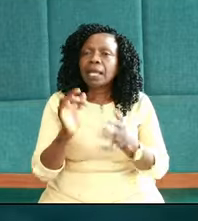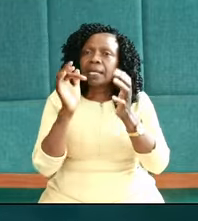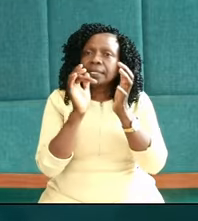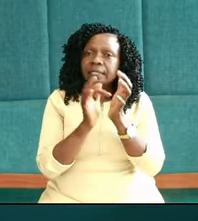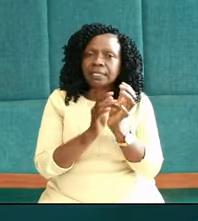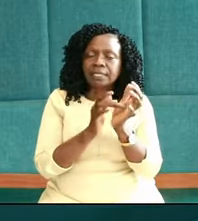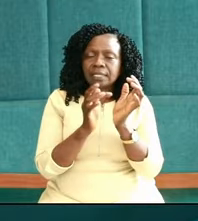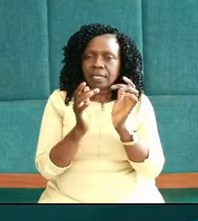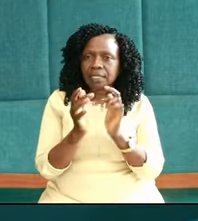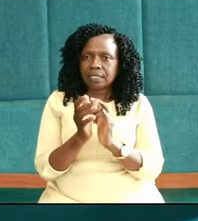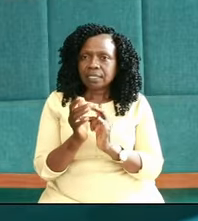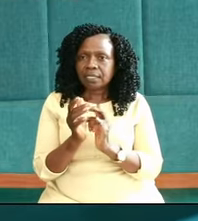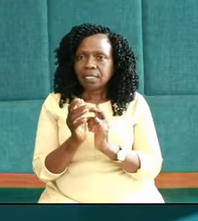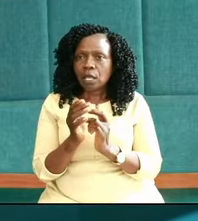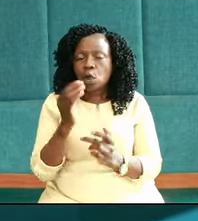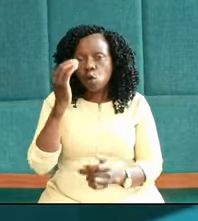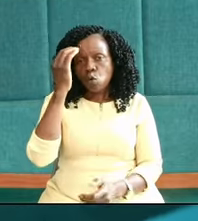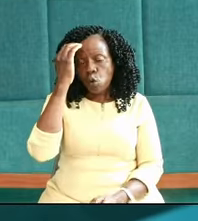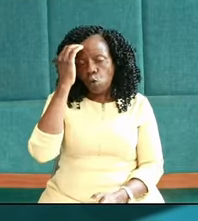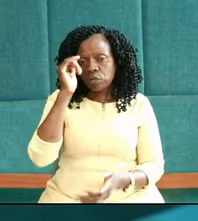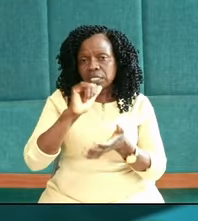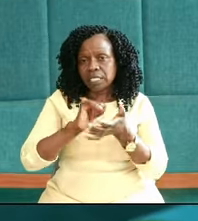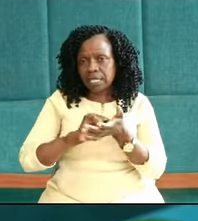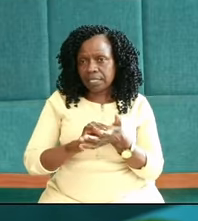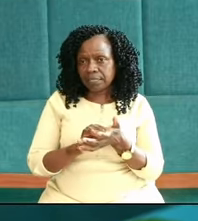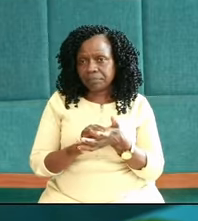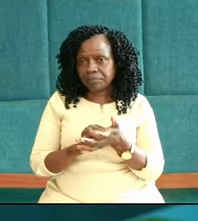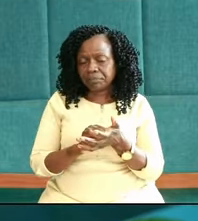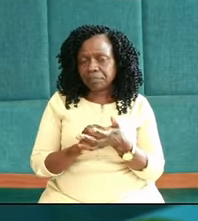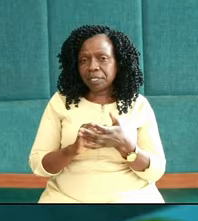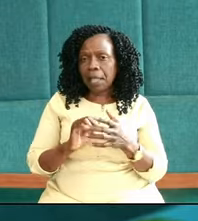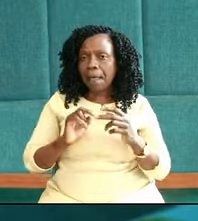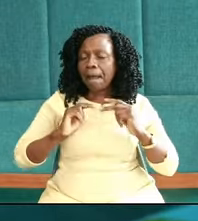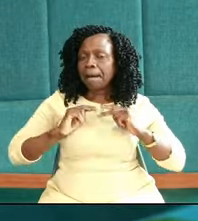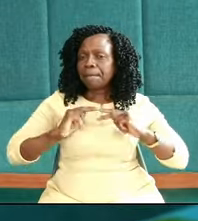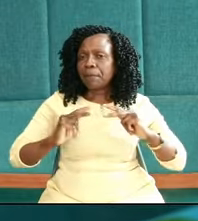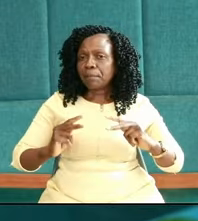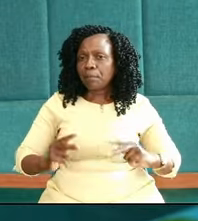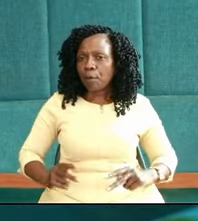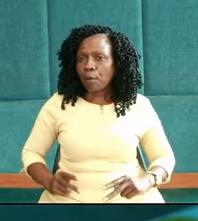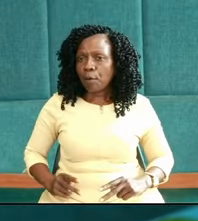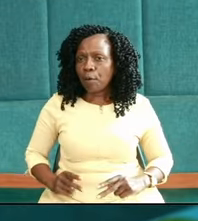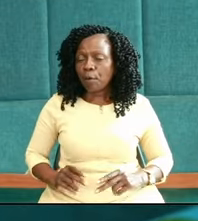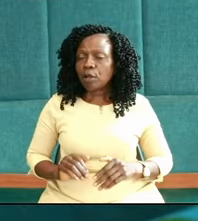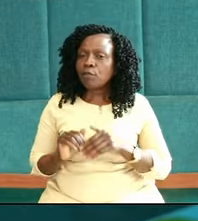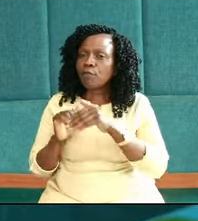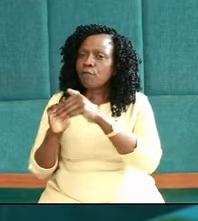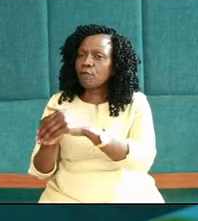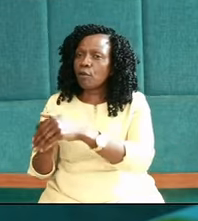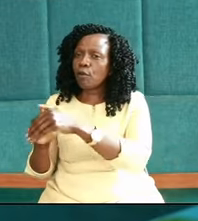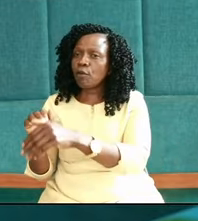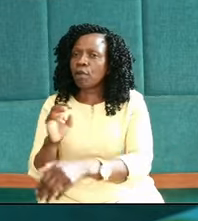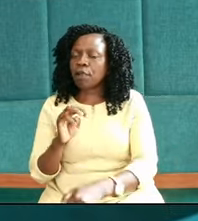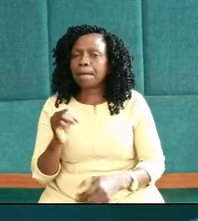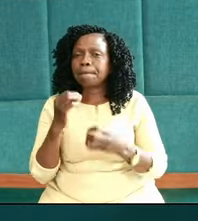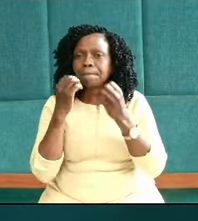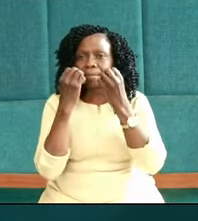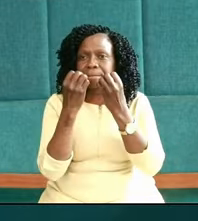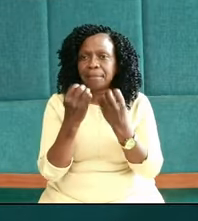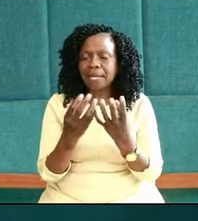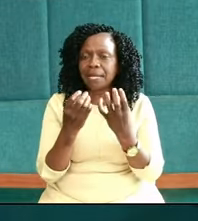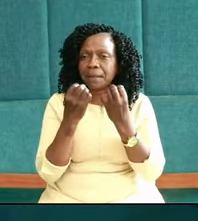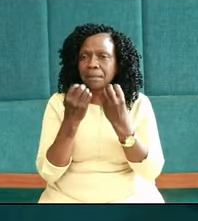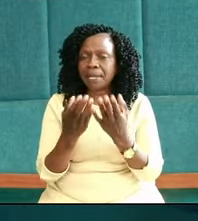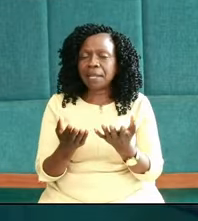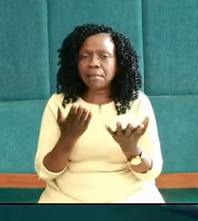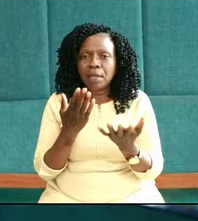Jesus knows that people will follow him. Many may